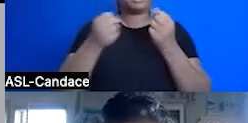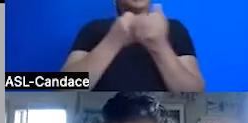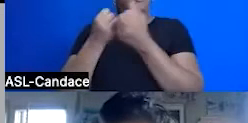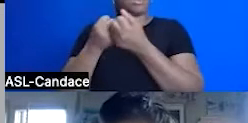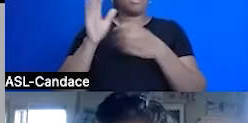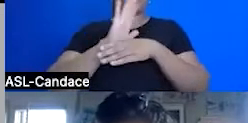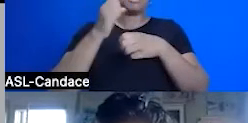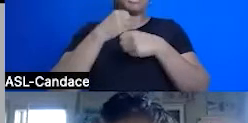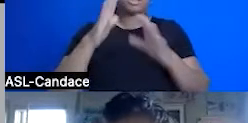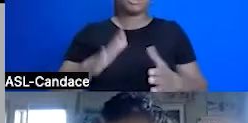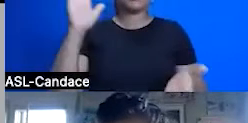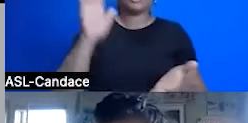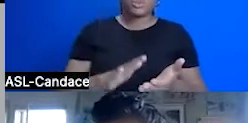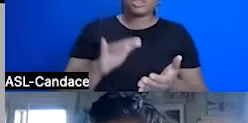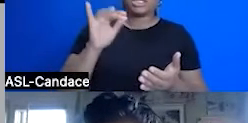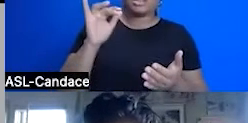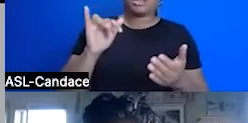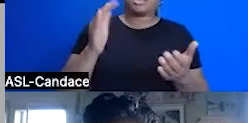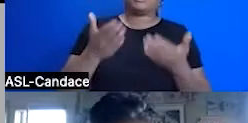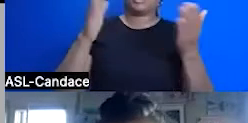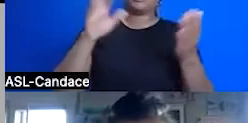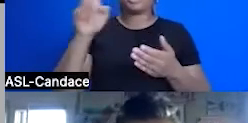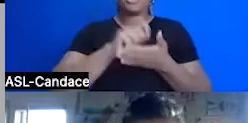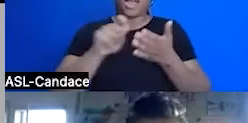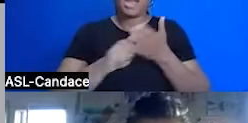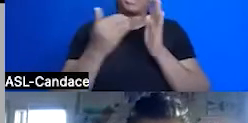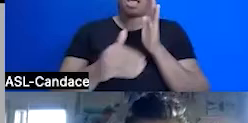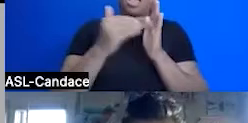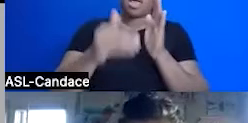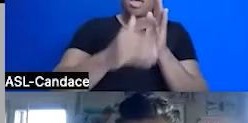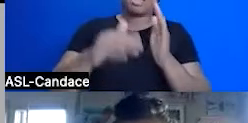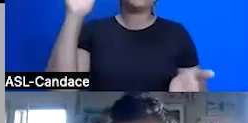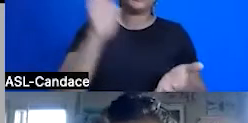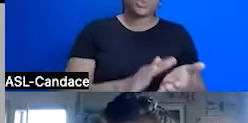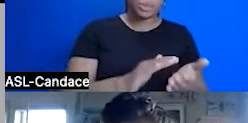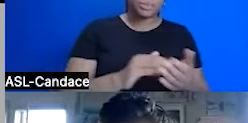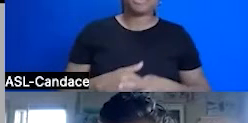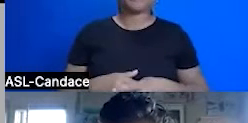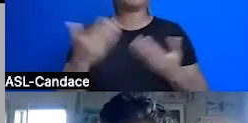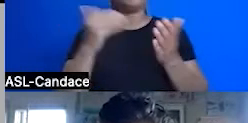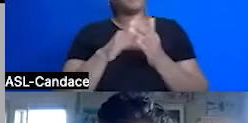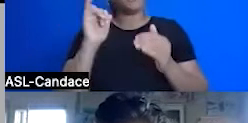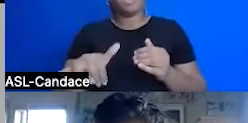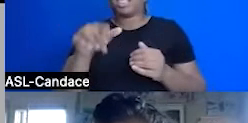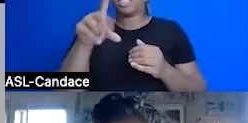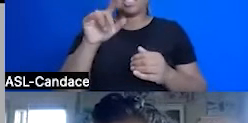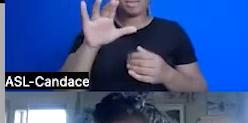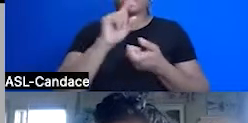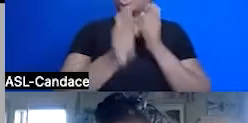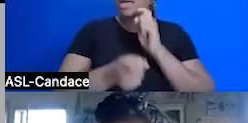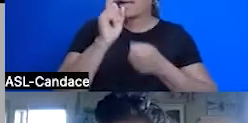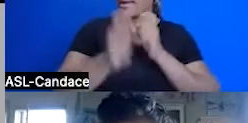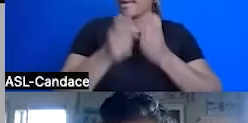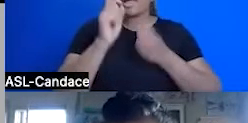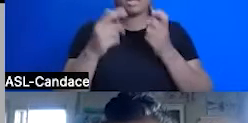by reducing the burden of the proposal rewriting, right? Also, this is a living document. We want to hear,